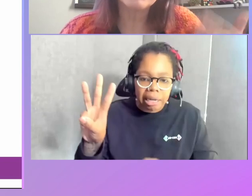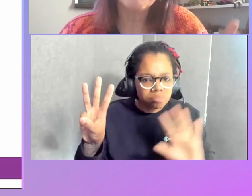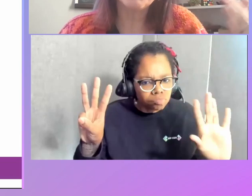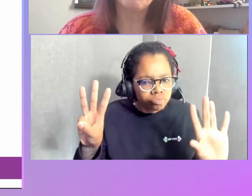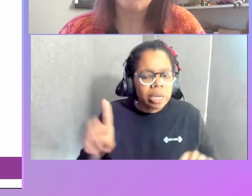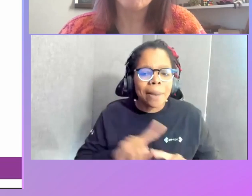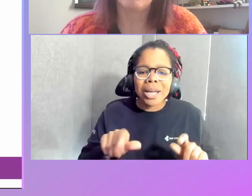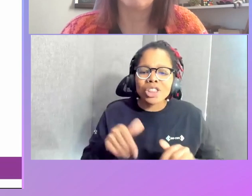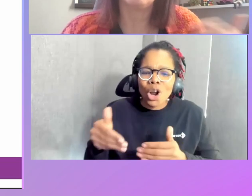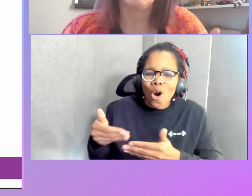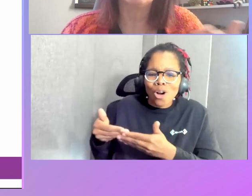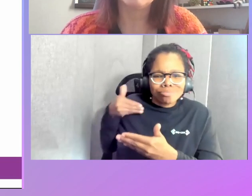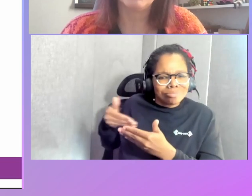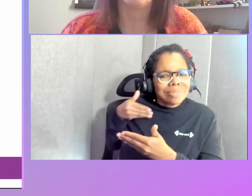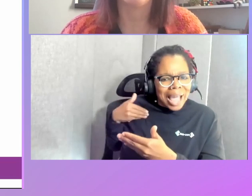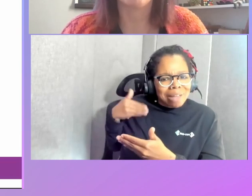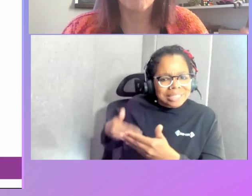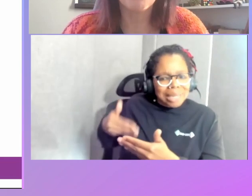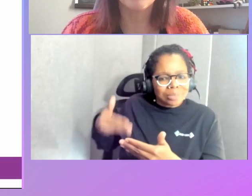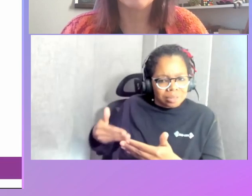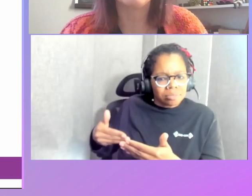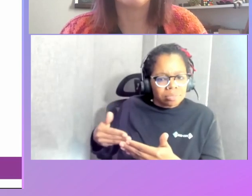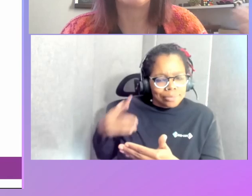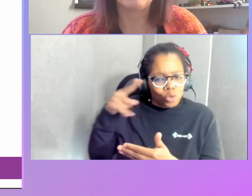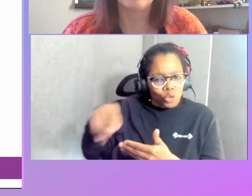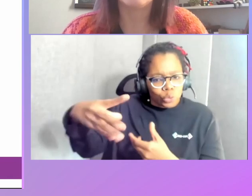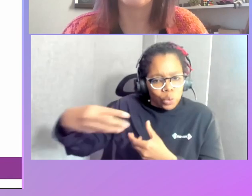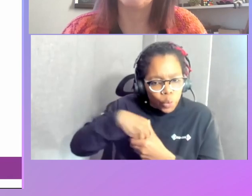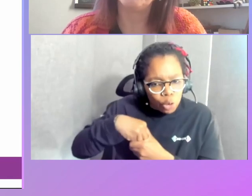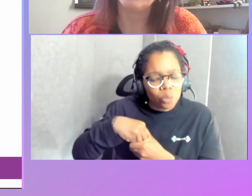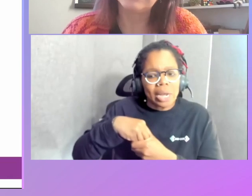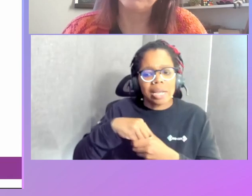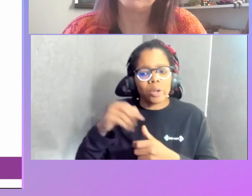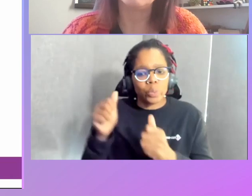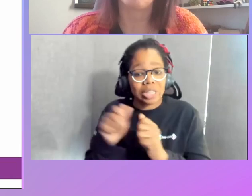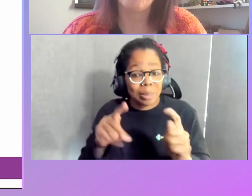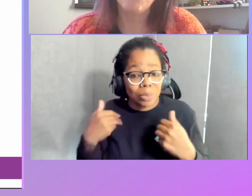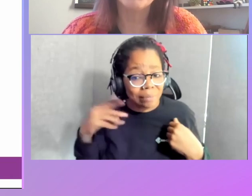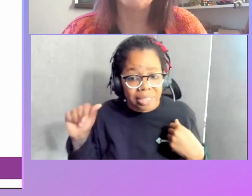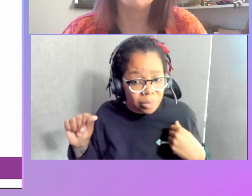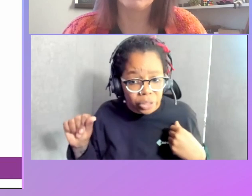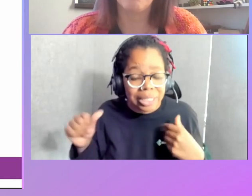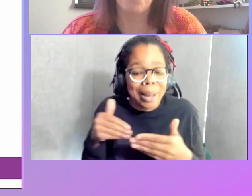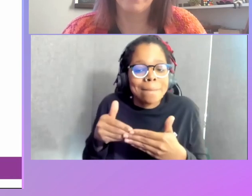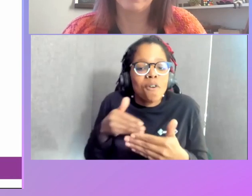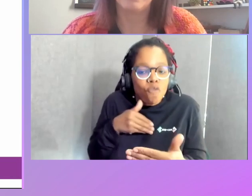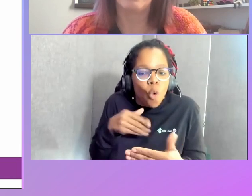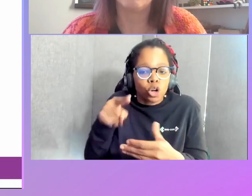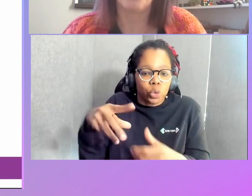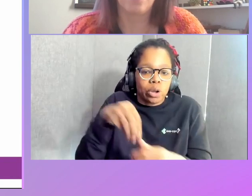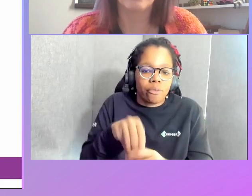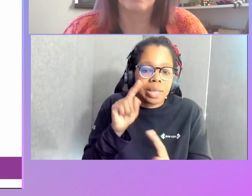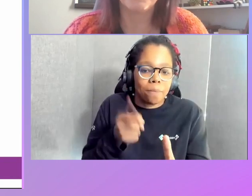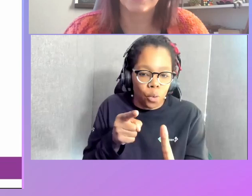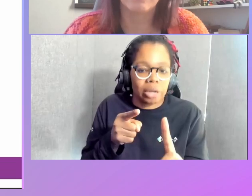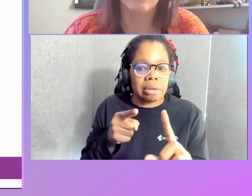are steps before that that you could take to incorporate and engage with people with disabilities before you get to that point in